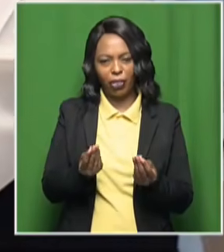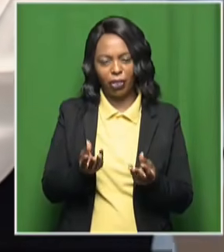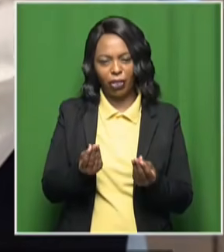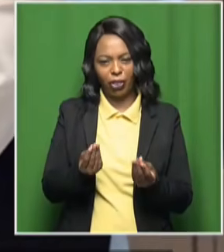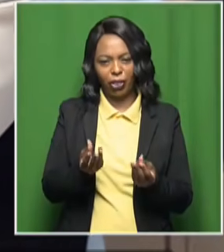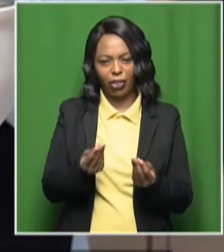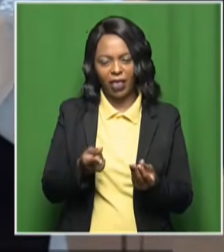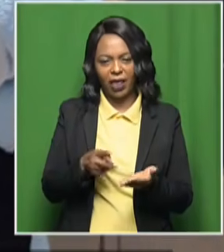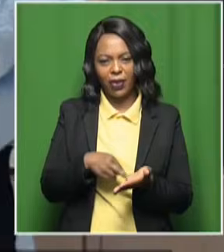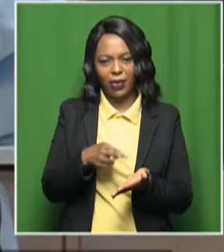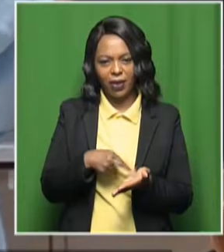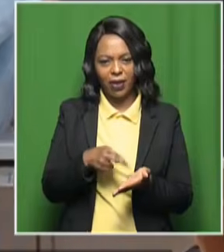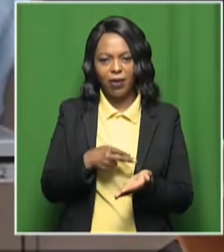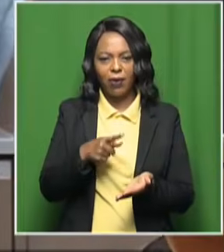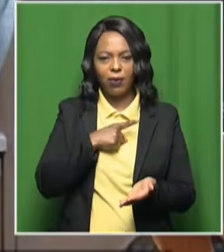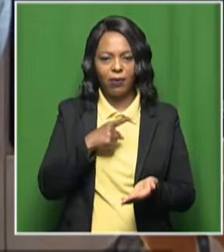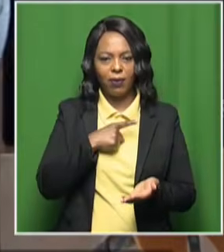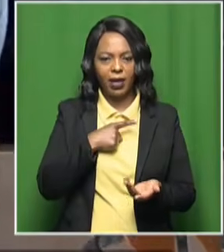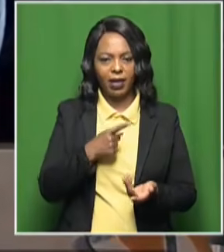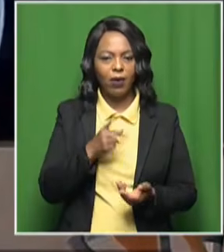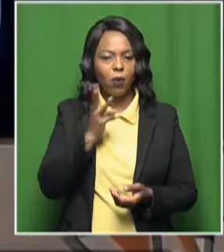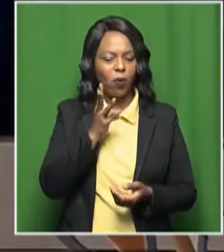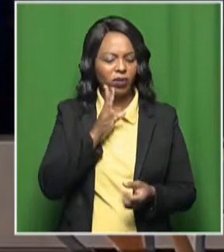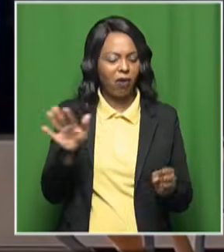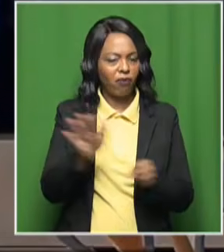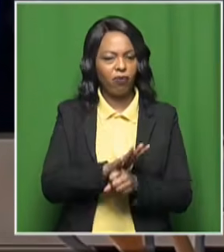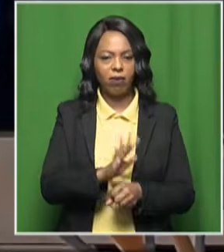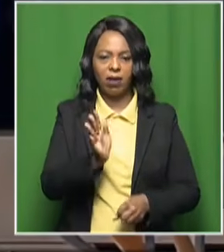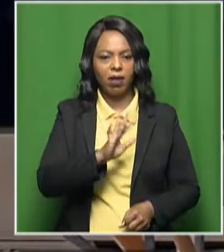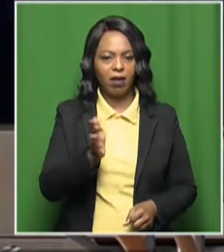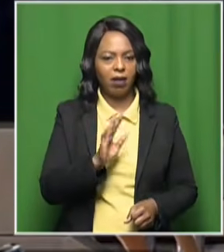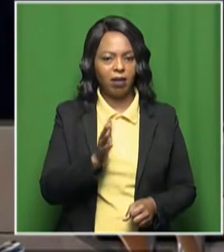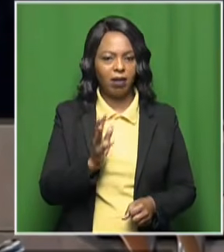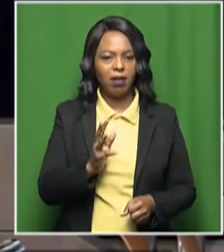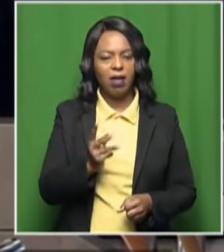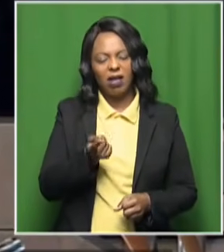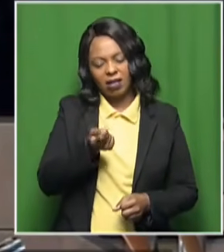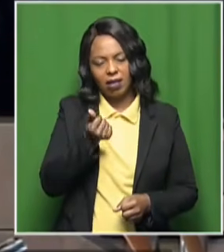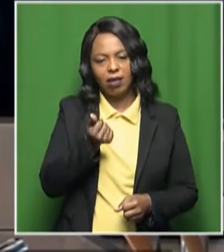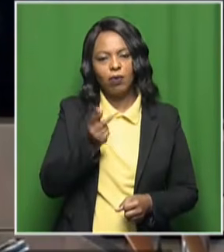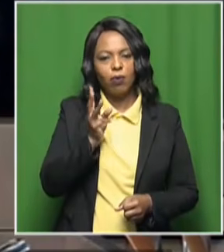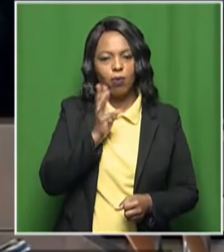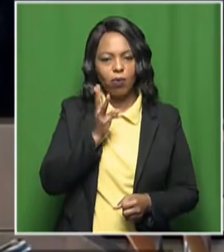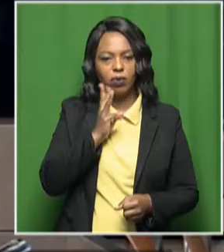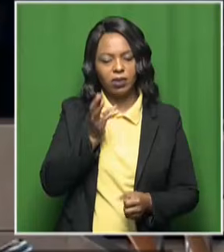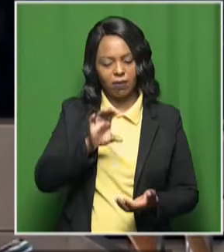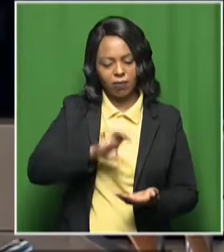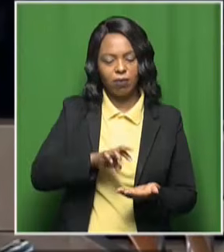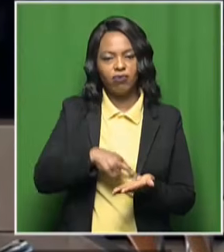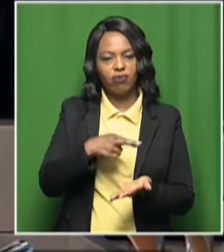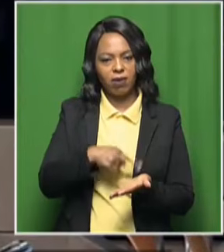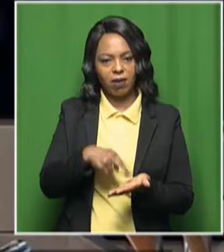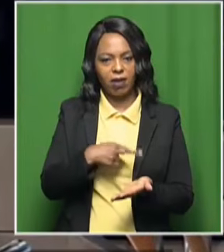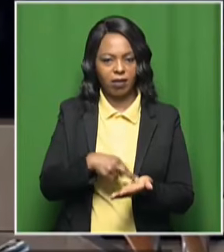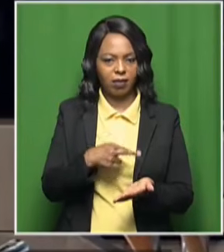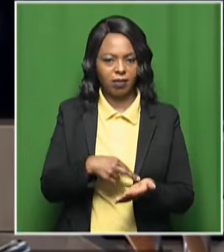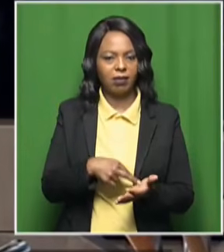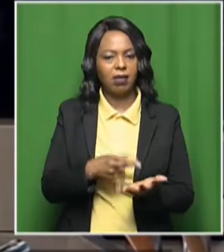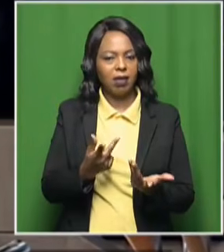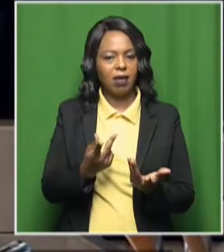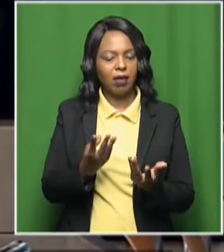than take out, because it's tricky to take out. Okay, so what's your trick? What is the exact measurement? What is the right measurement? I know it's a tough one. I'm sorry.